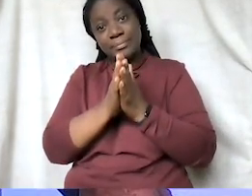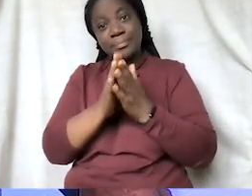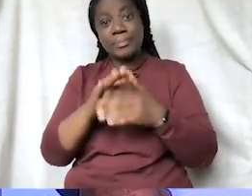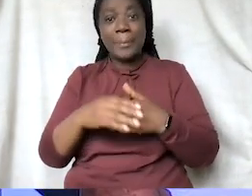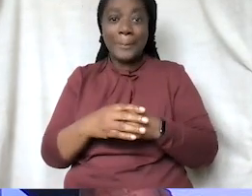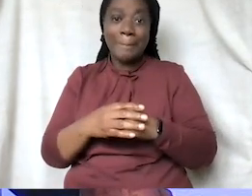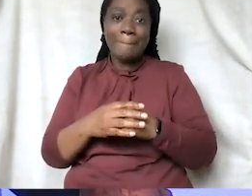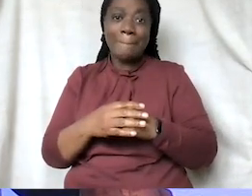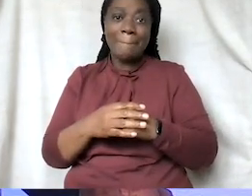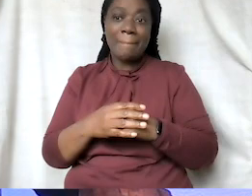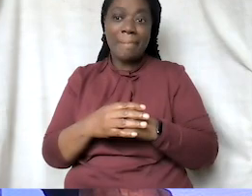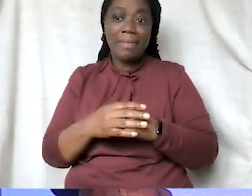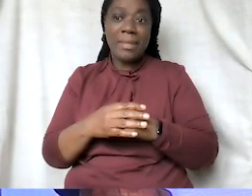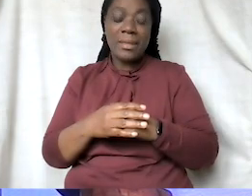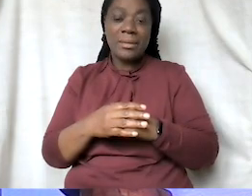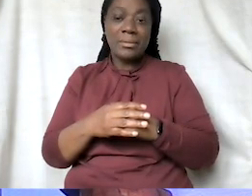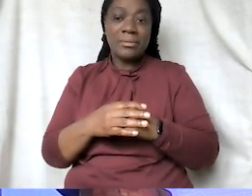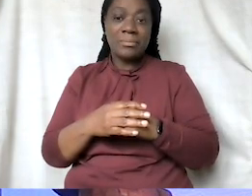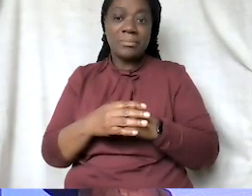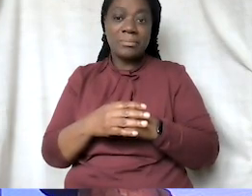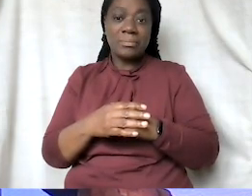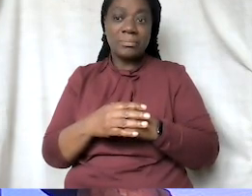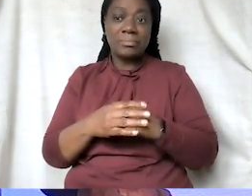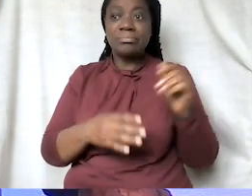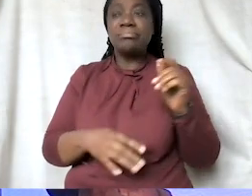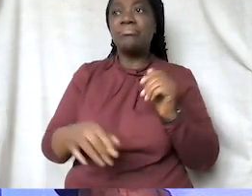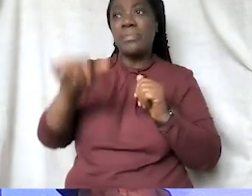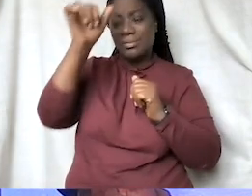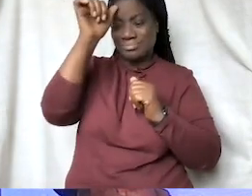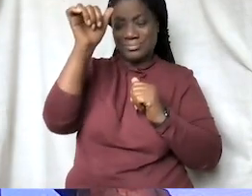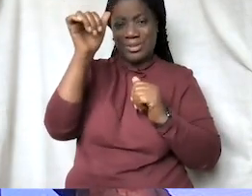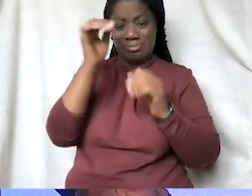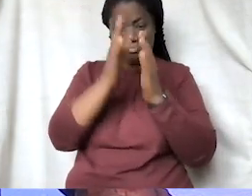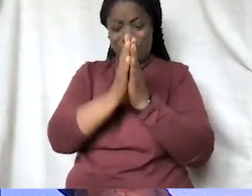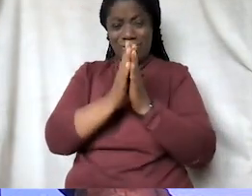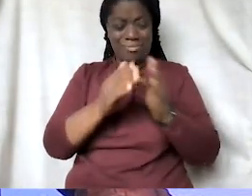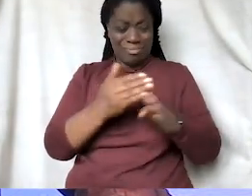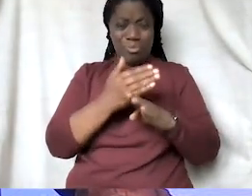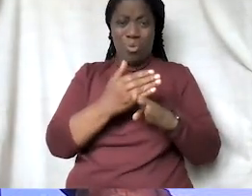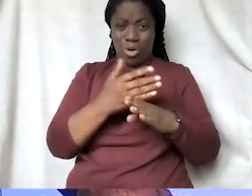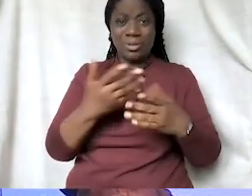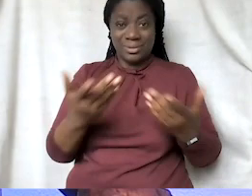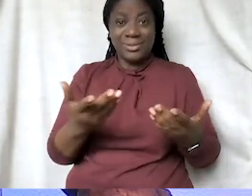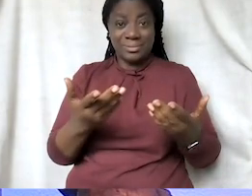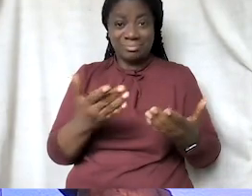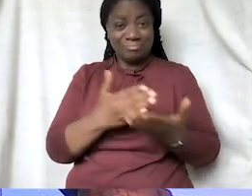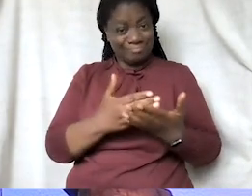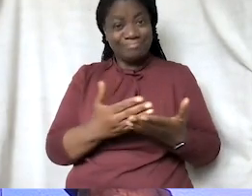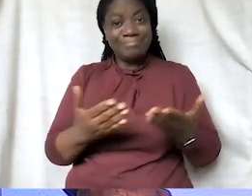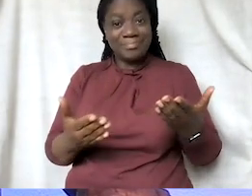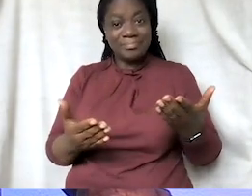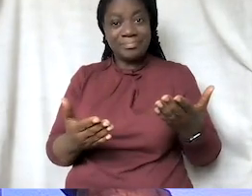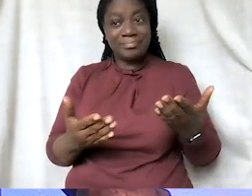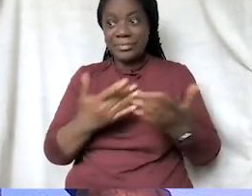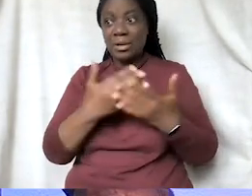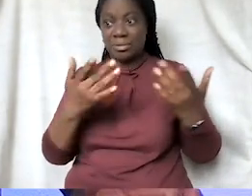And I know that prayer works, and there are many of you today who